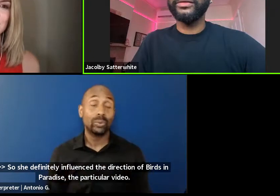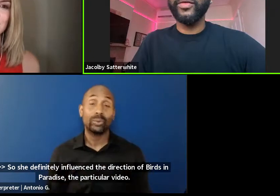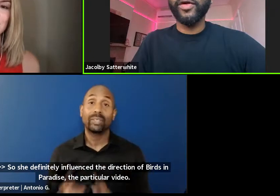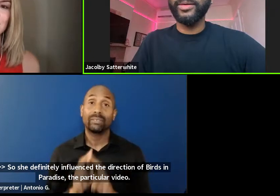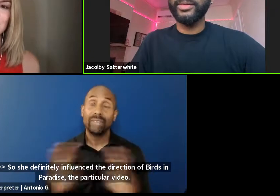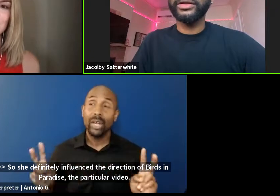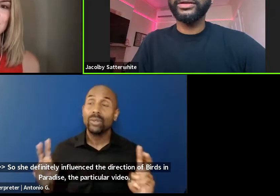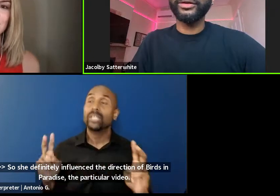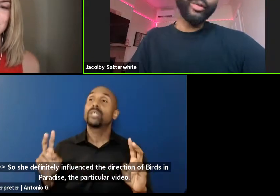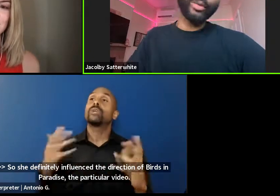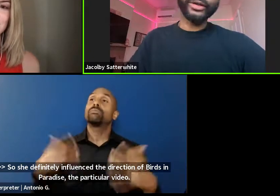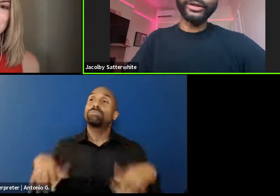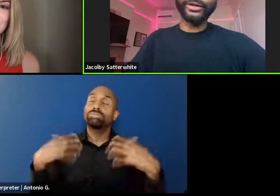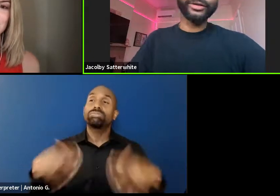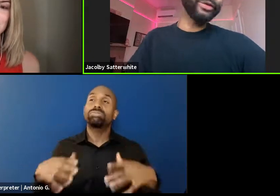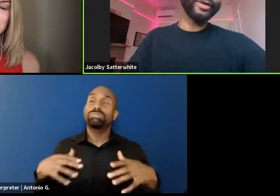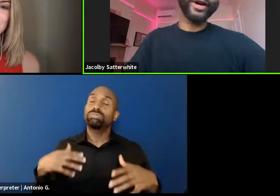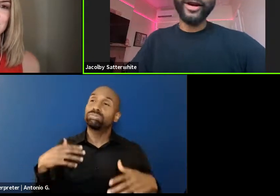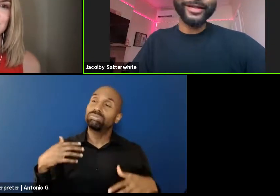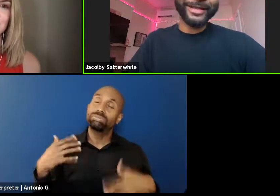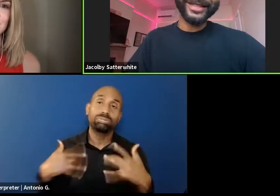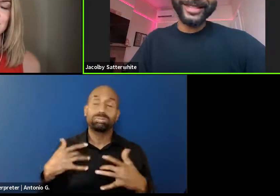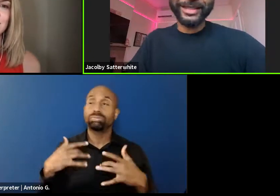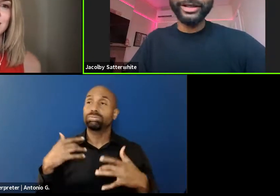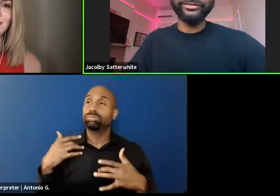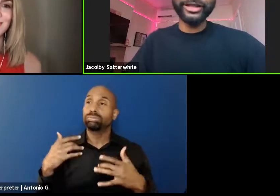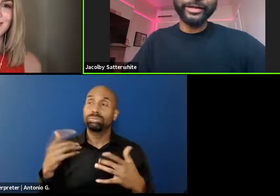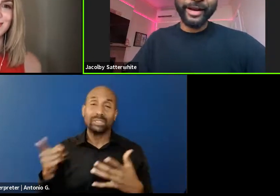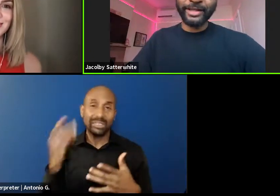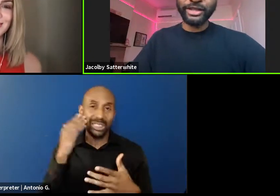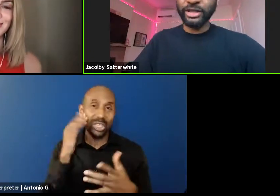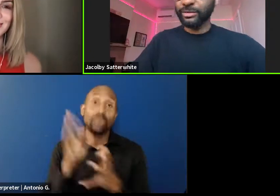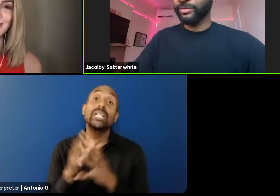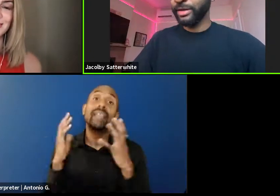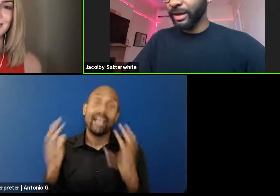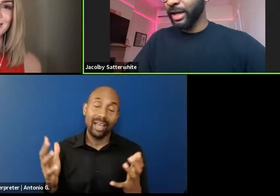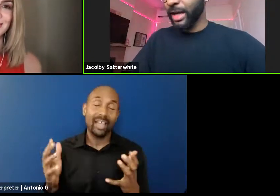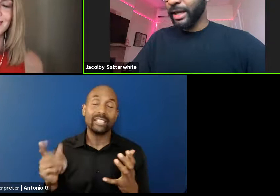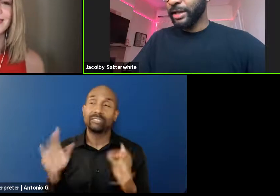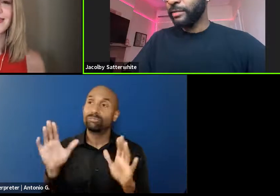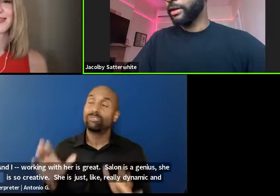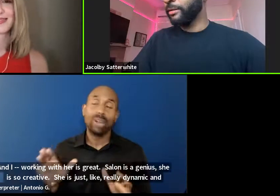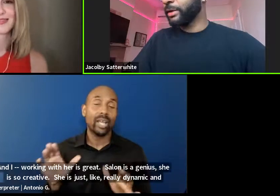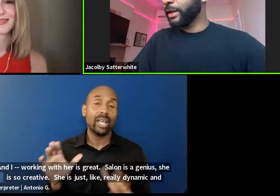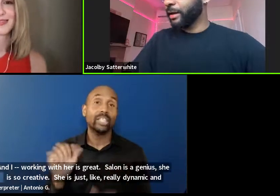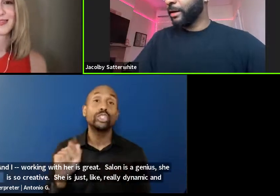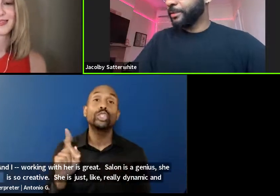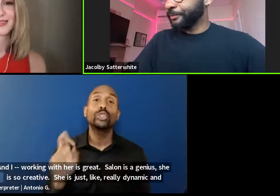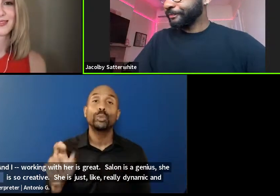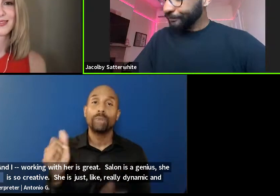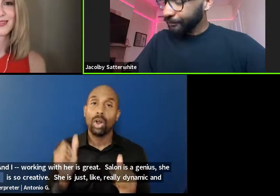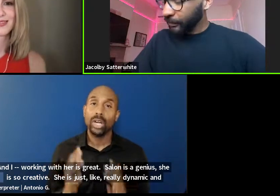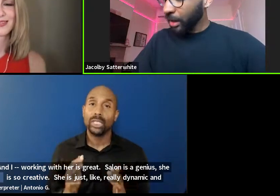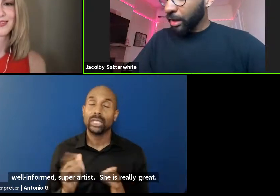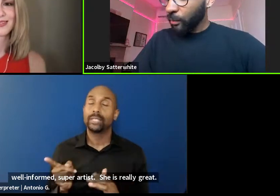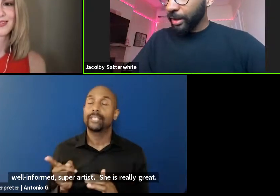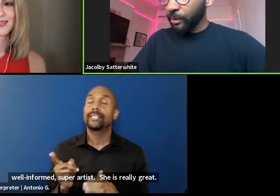and well-informed, super, super artist. Like she's really great. And she really was like,